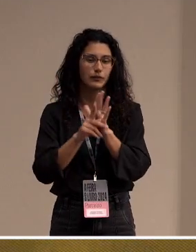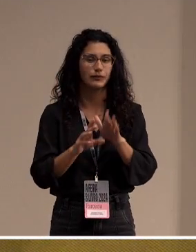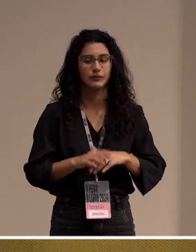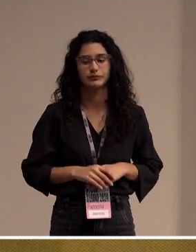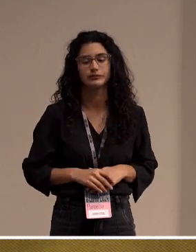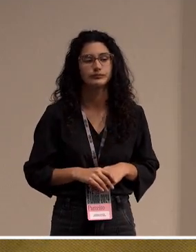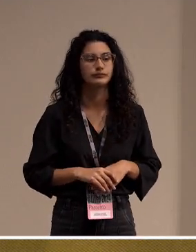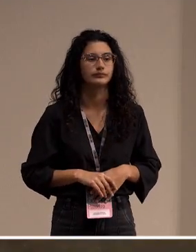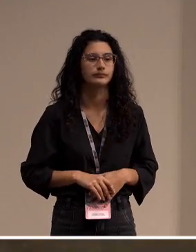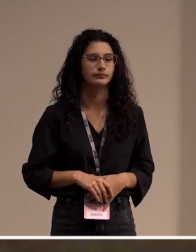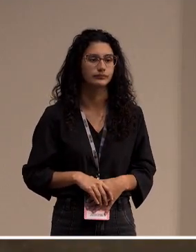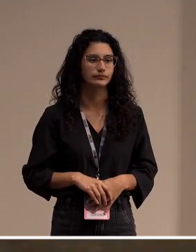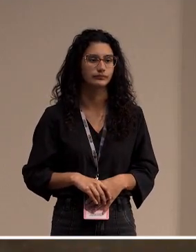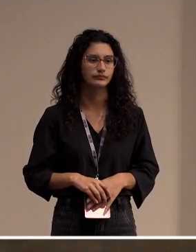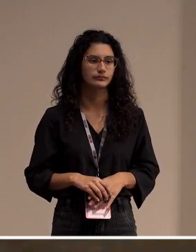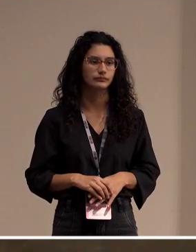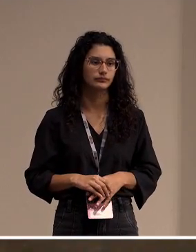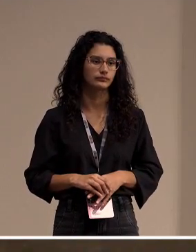Maravilhoso.